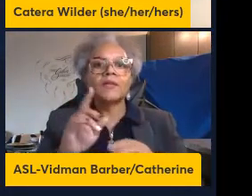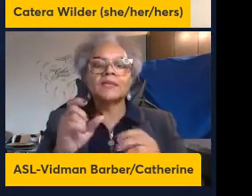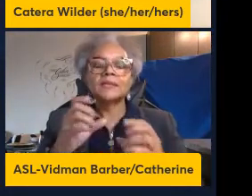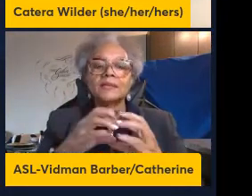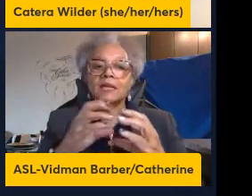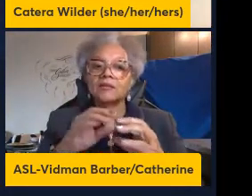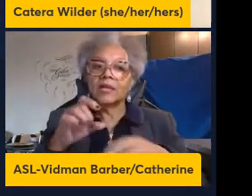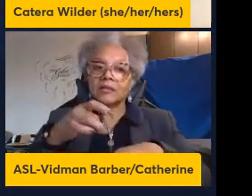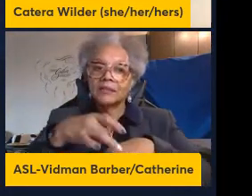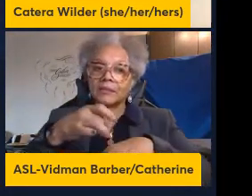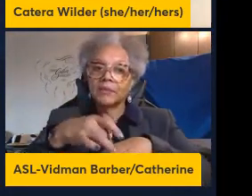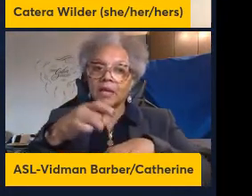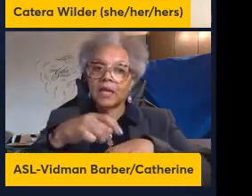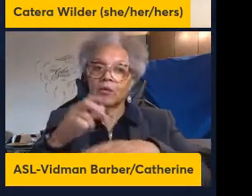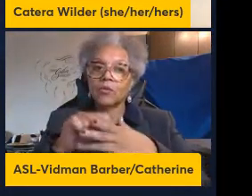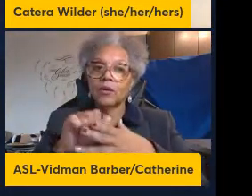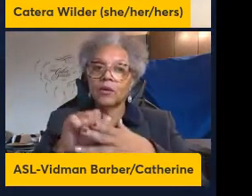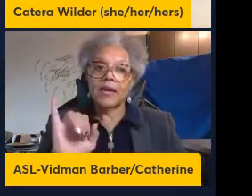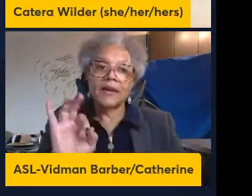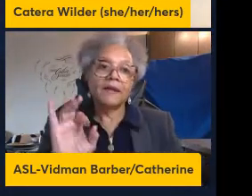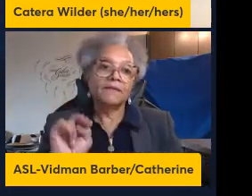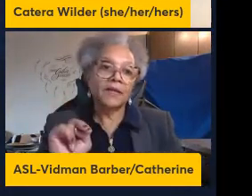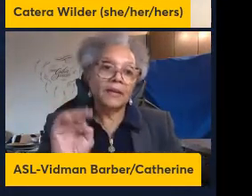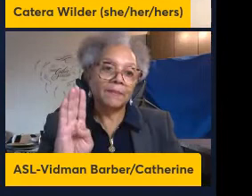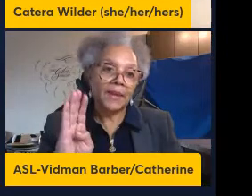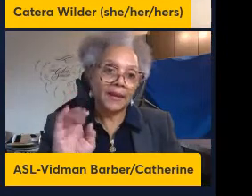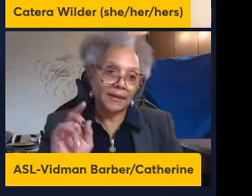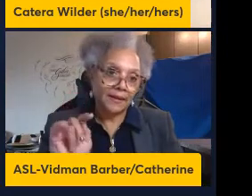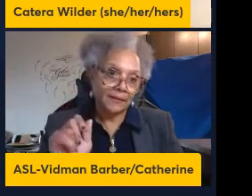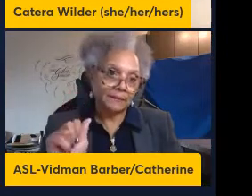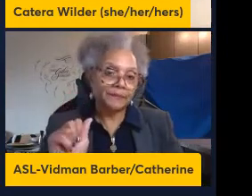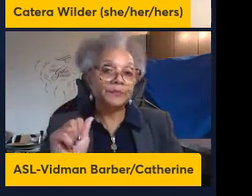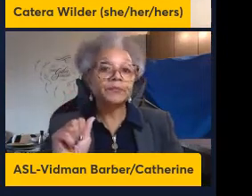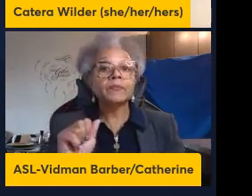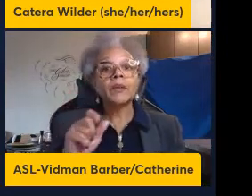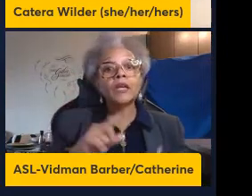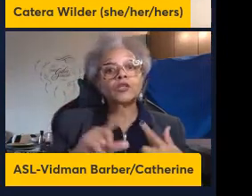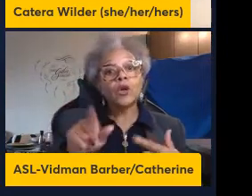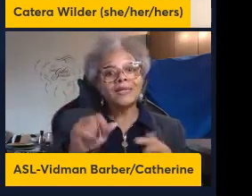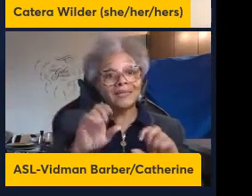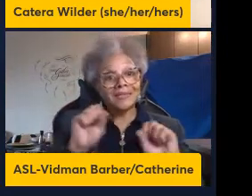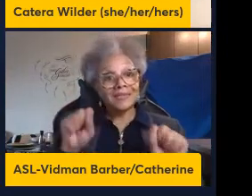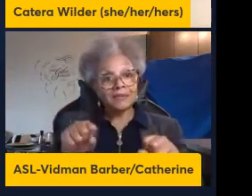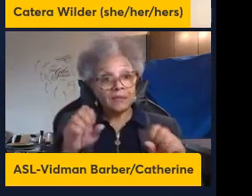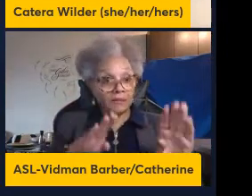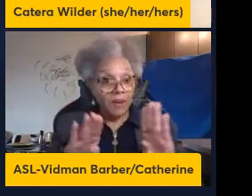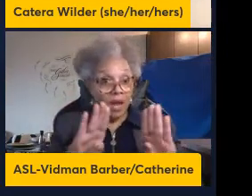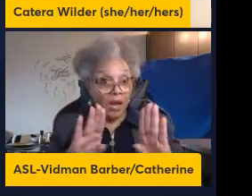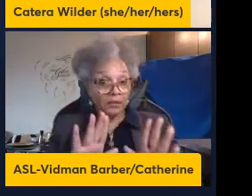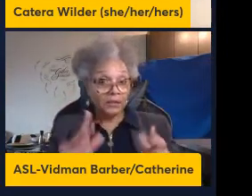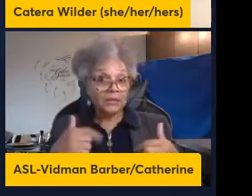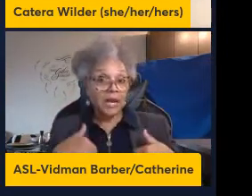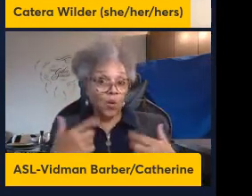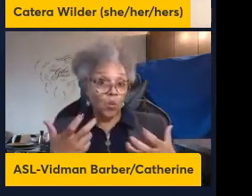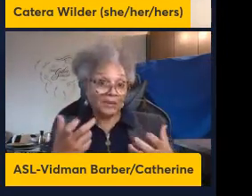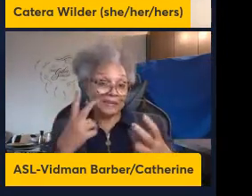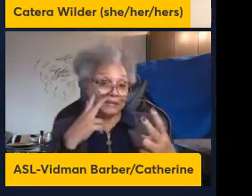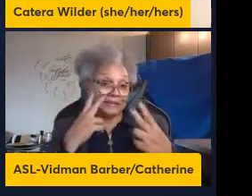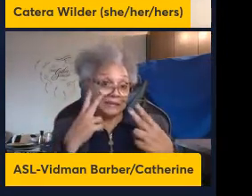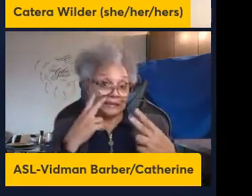interferon beta. And so as a systems biologist, I decided to try to see if there